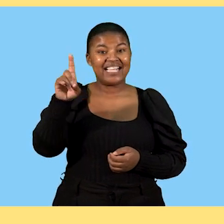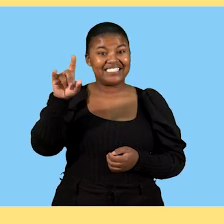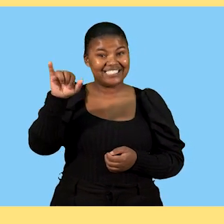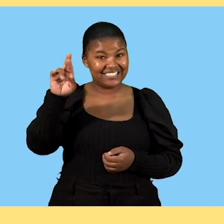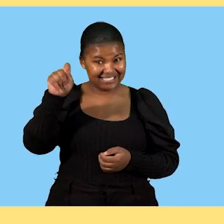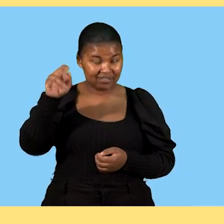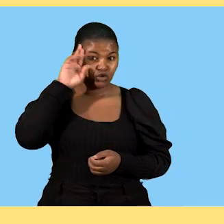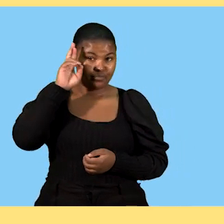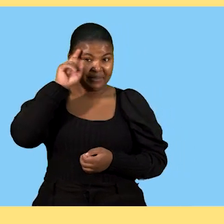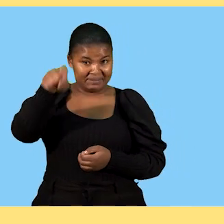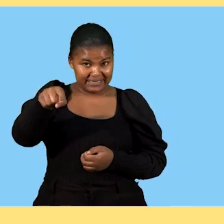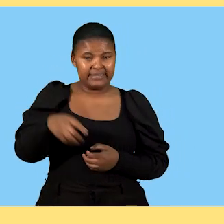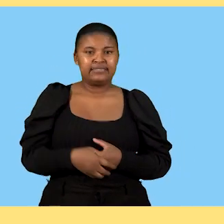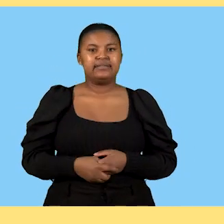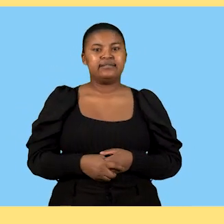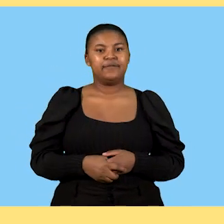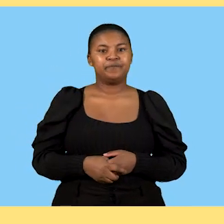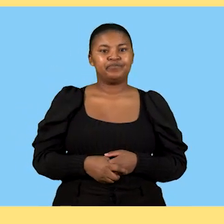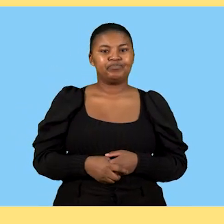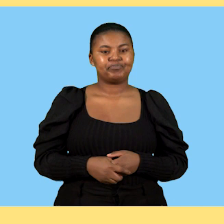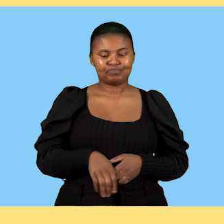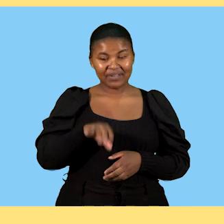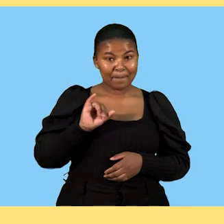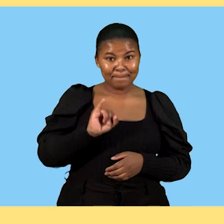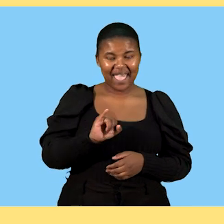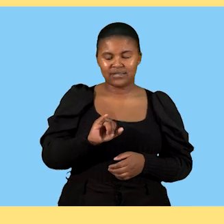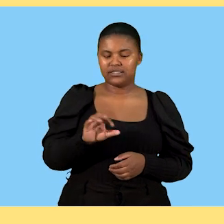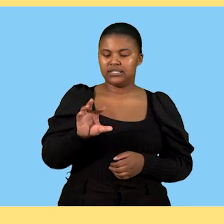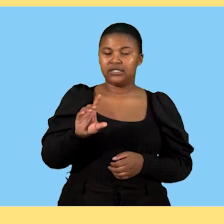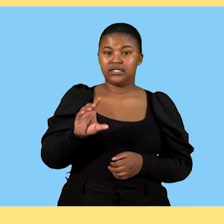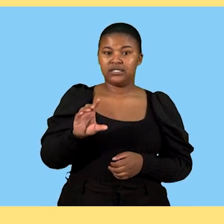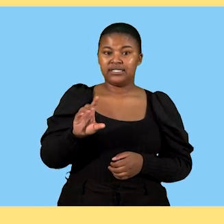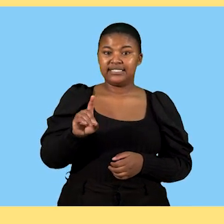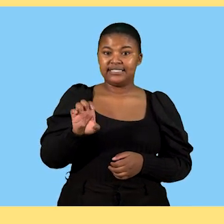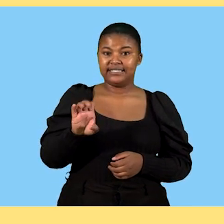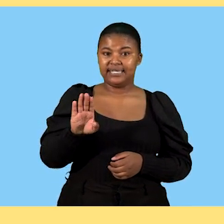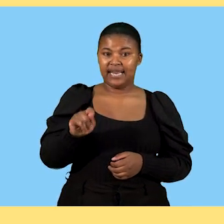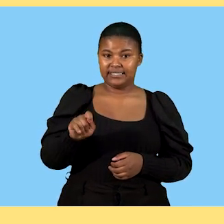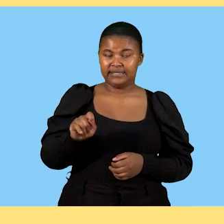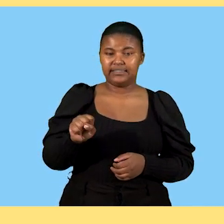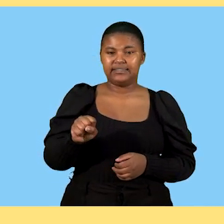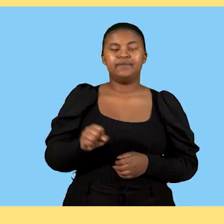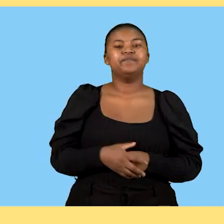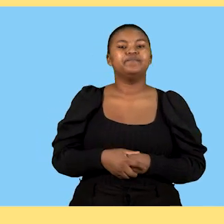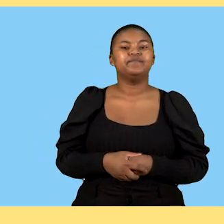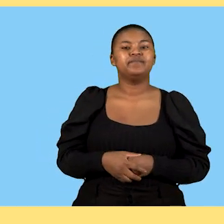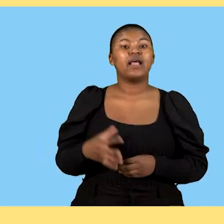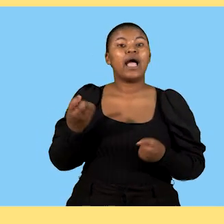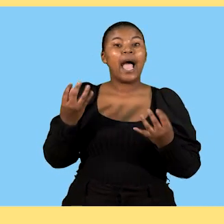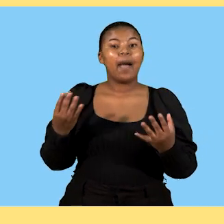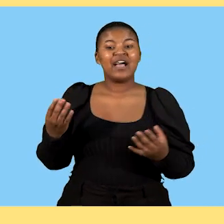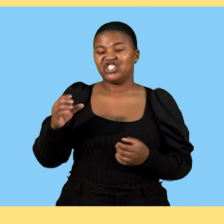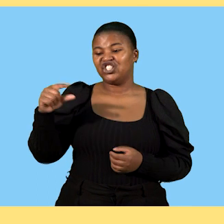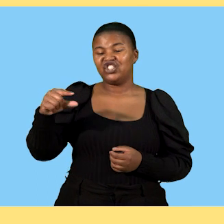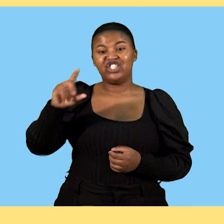general credits. We're talking of bad debts. And this